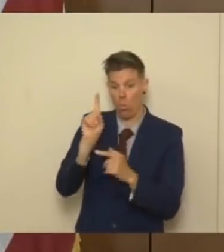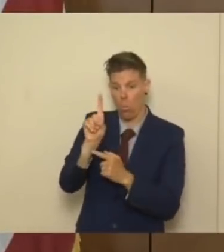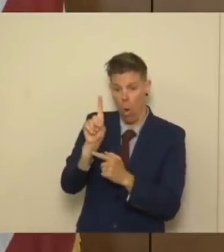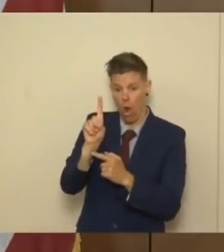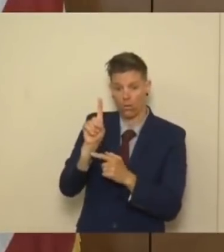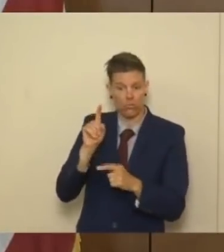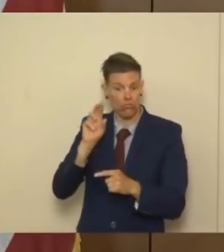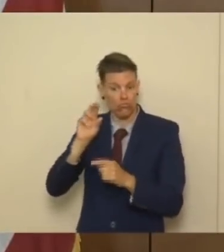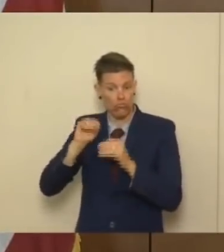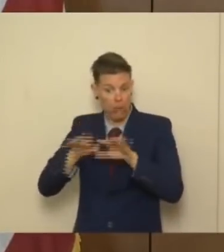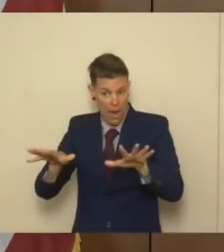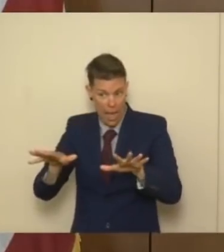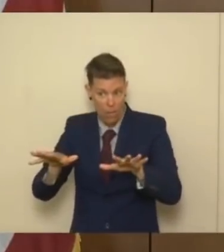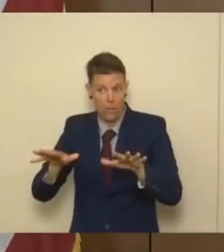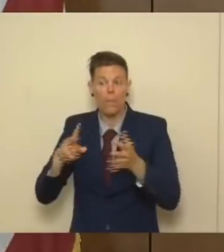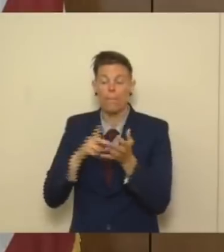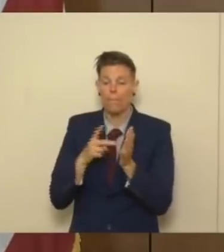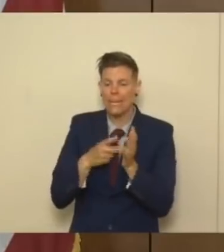we set a grading,